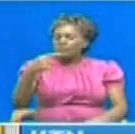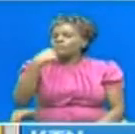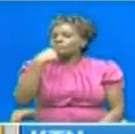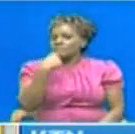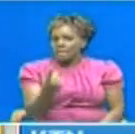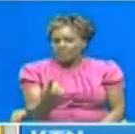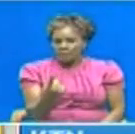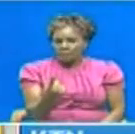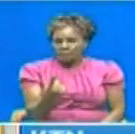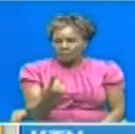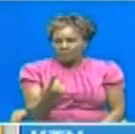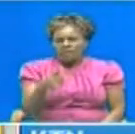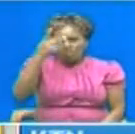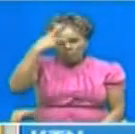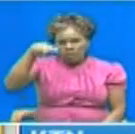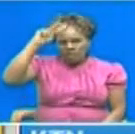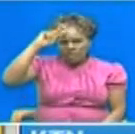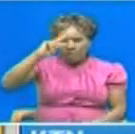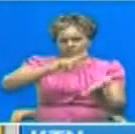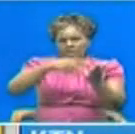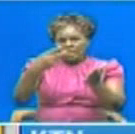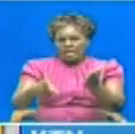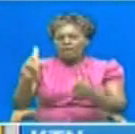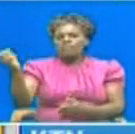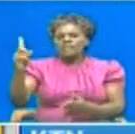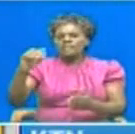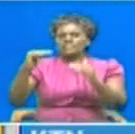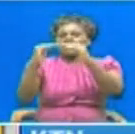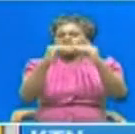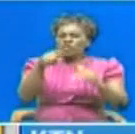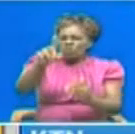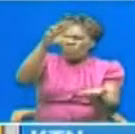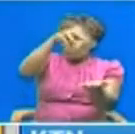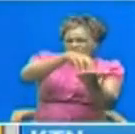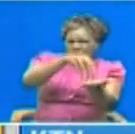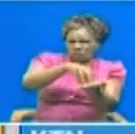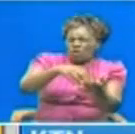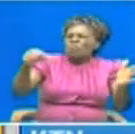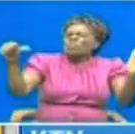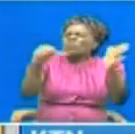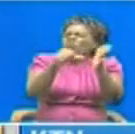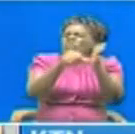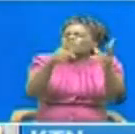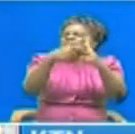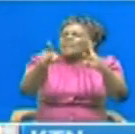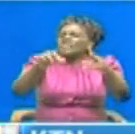to a policy failure at the ministry level. From where you stand, where did the rain start beating